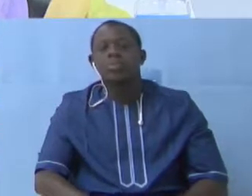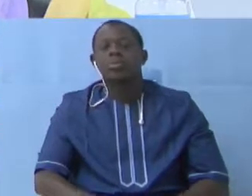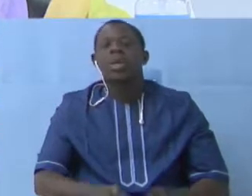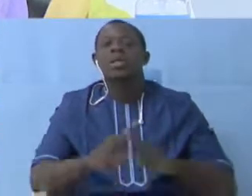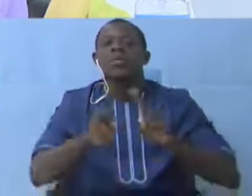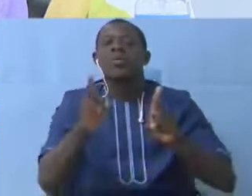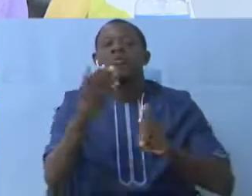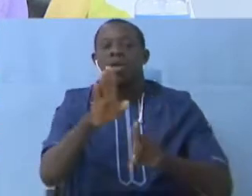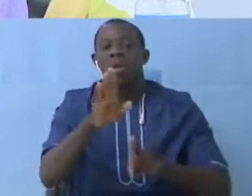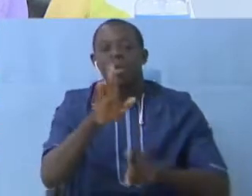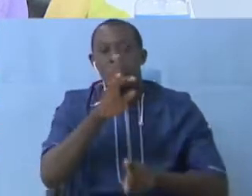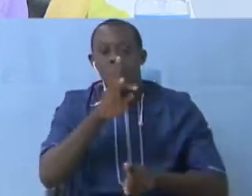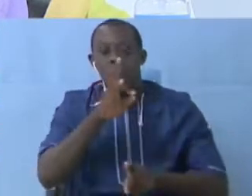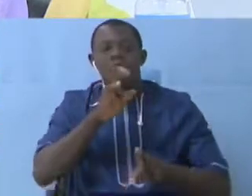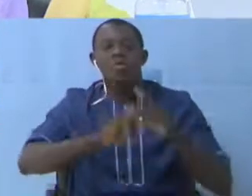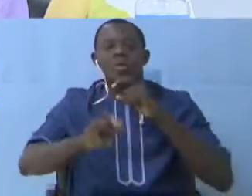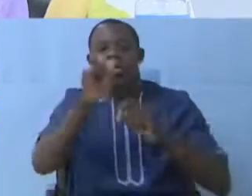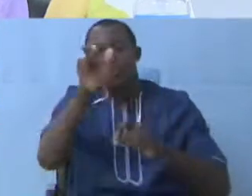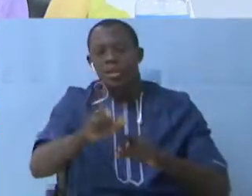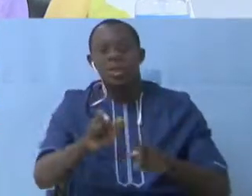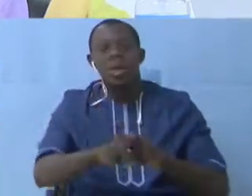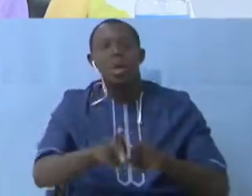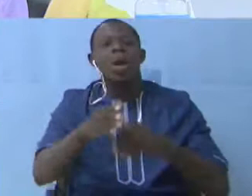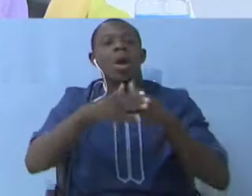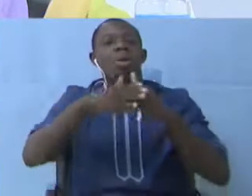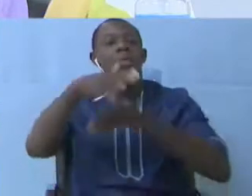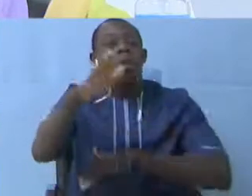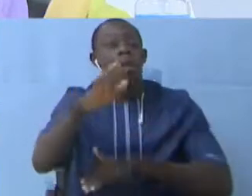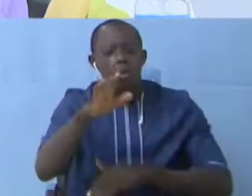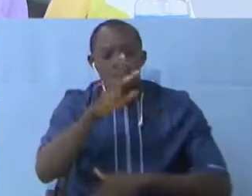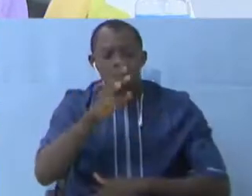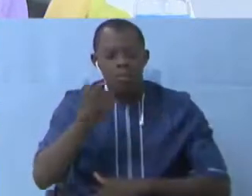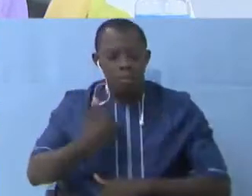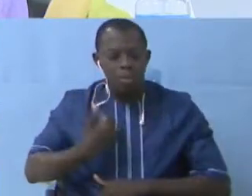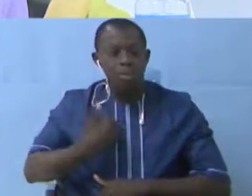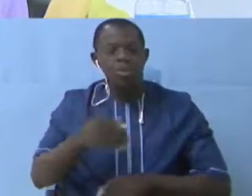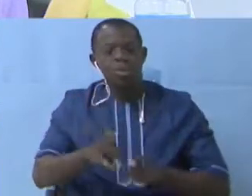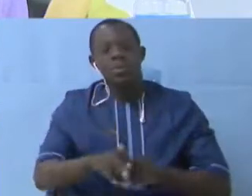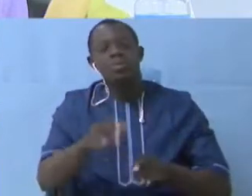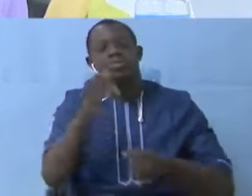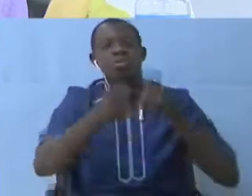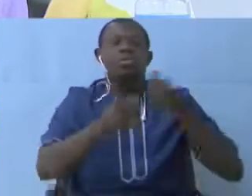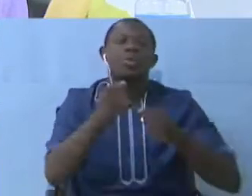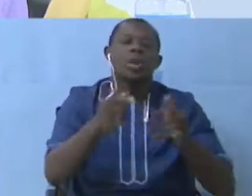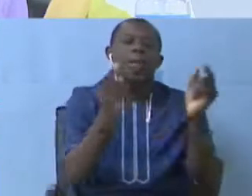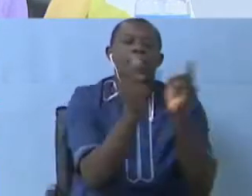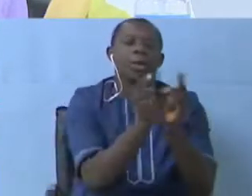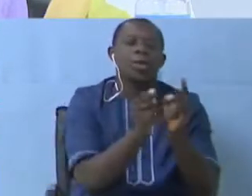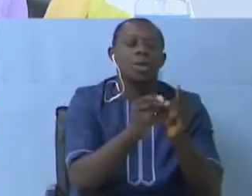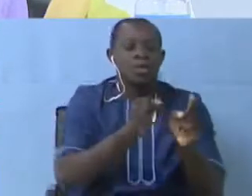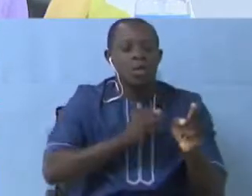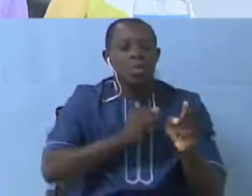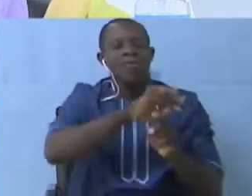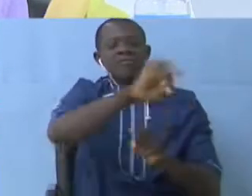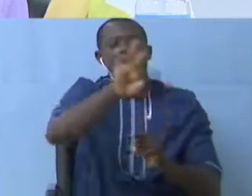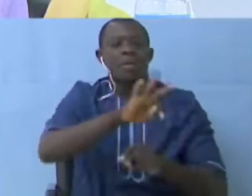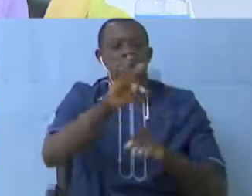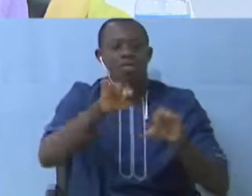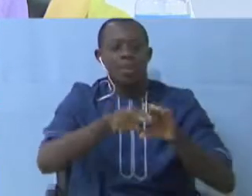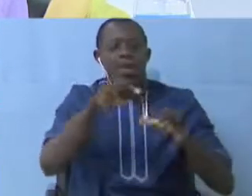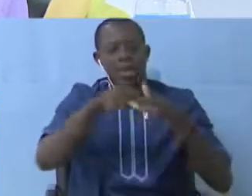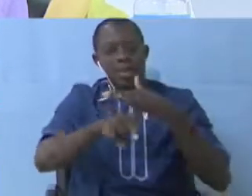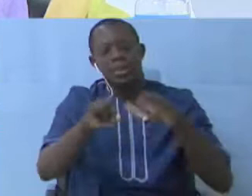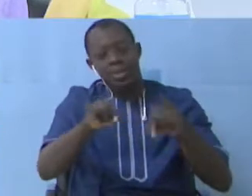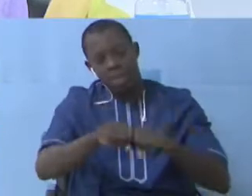families. gannaaw nag ñi nga xam ne nii ñooy borom xam-xam wala nag ñi nga xam ne ñoo sisoon ci nguur gi ñeneen ñi tamit daw nañ te buñ dawee dañooy làqu ji